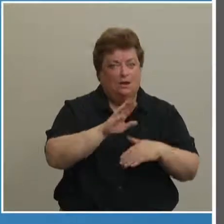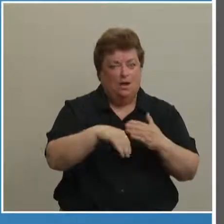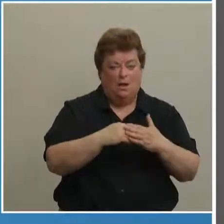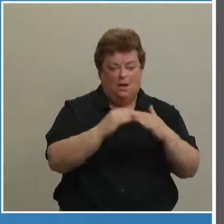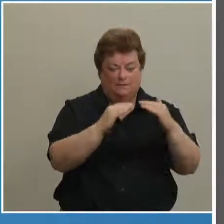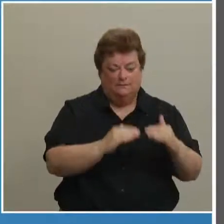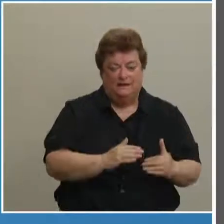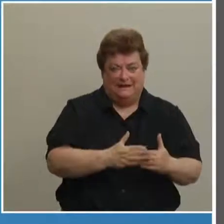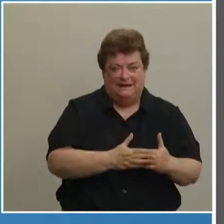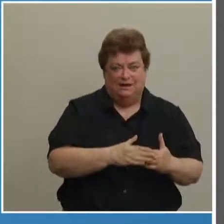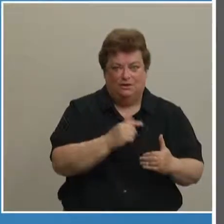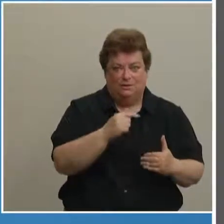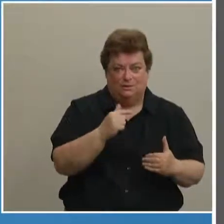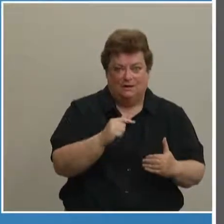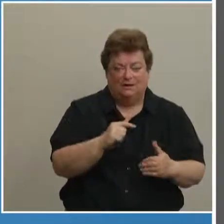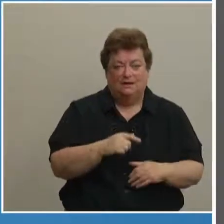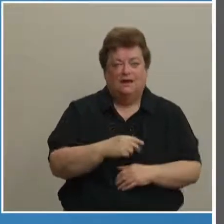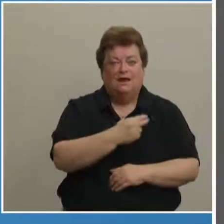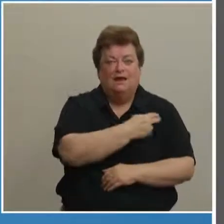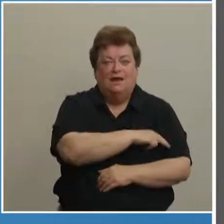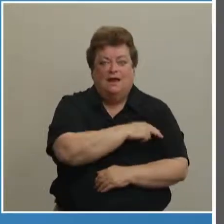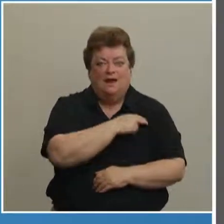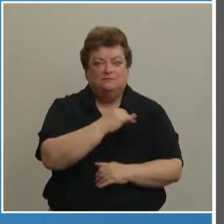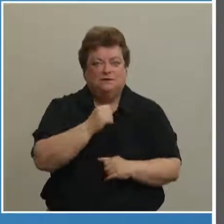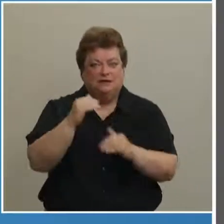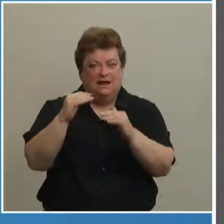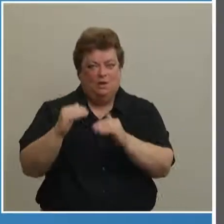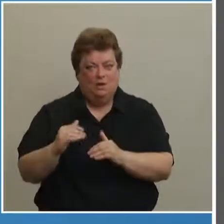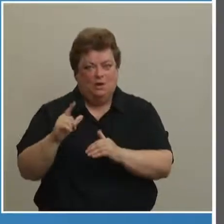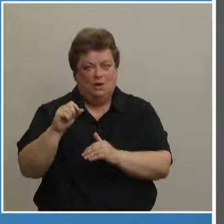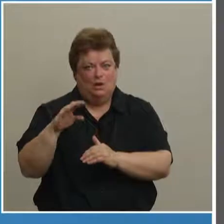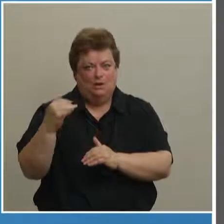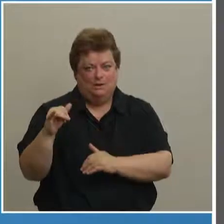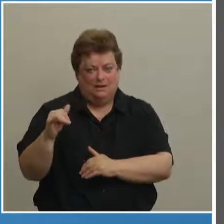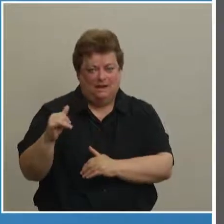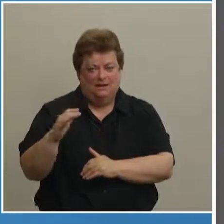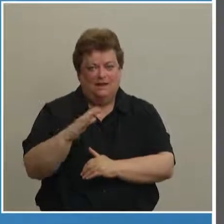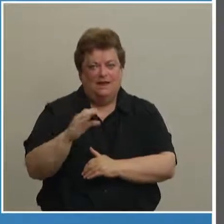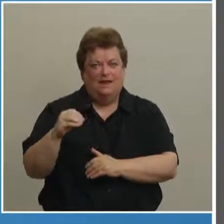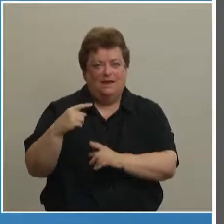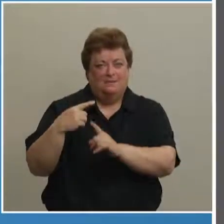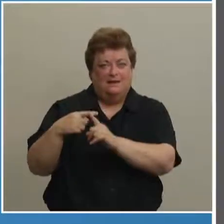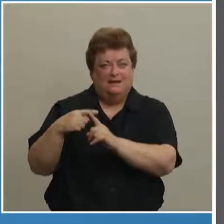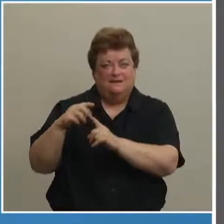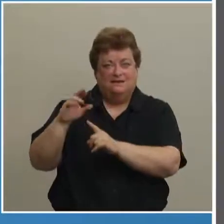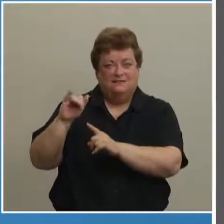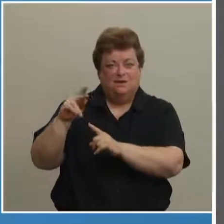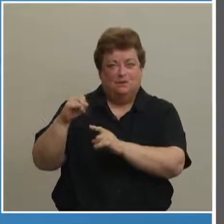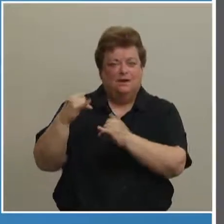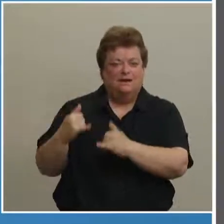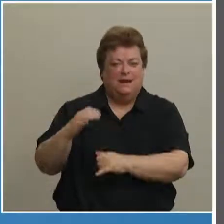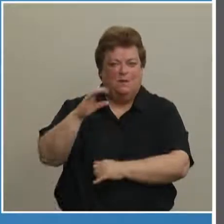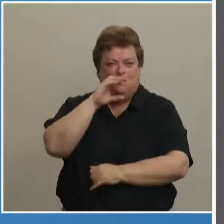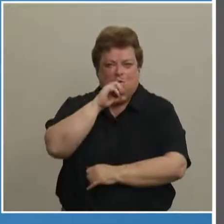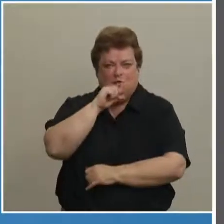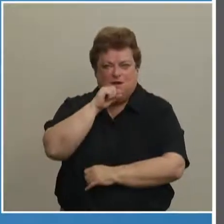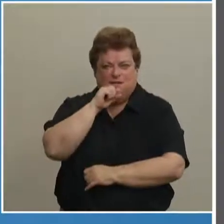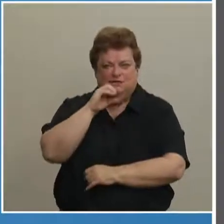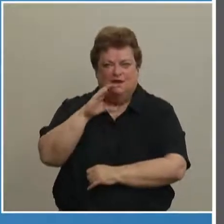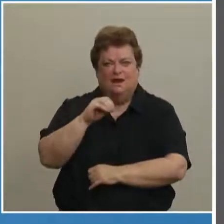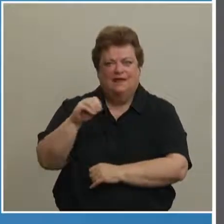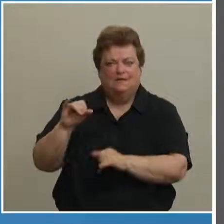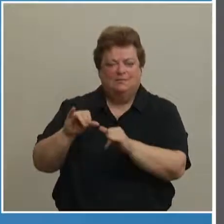Hospital capacity has moved into the lower yellow. The case rate and positivity rate are in the orange category,